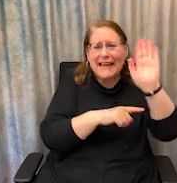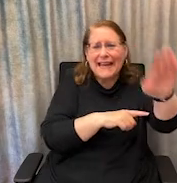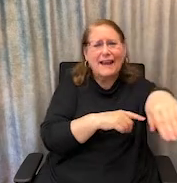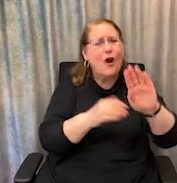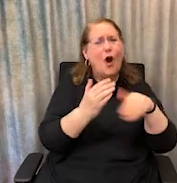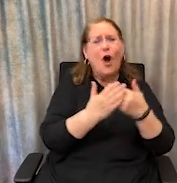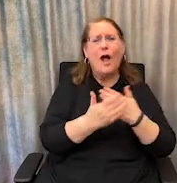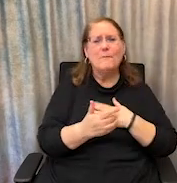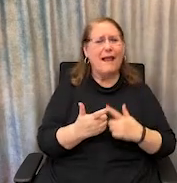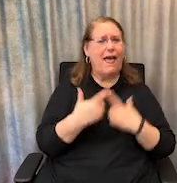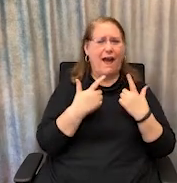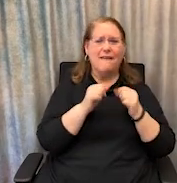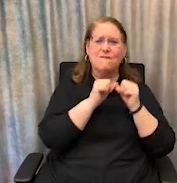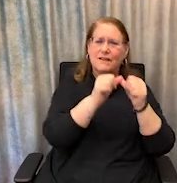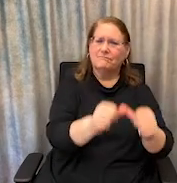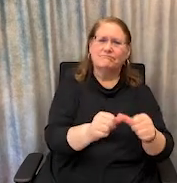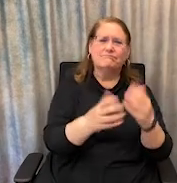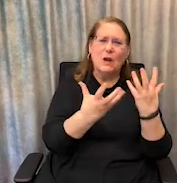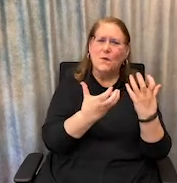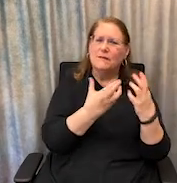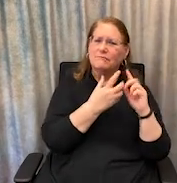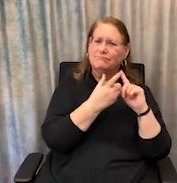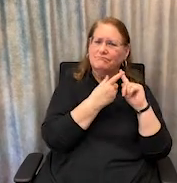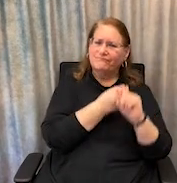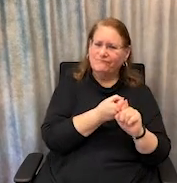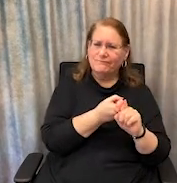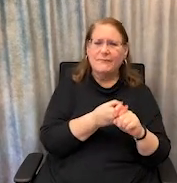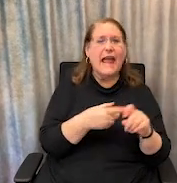life. And